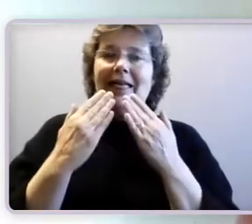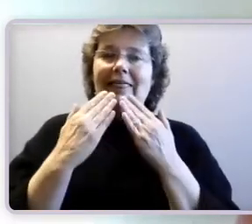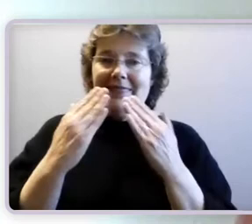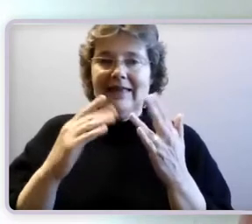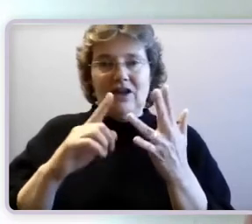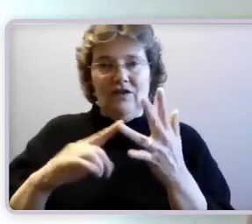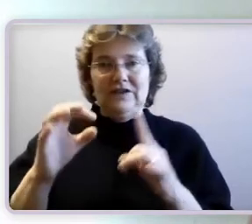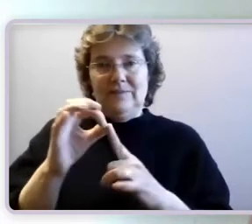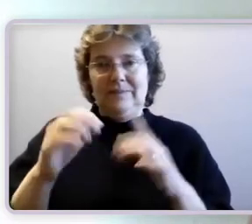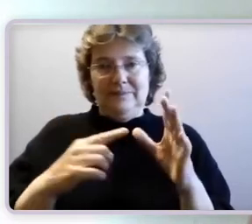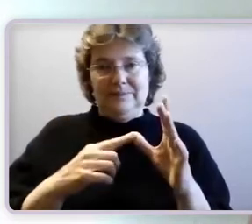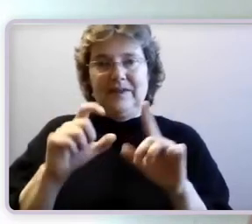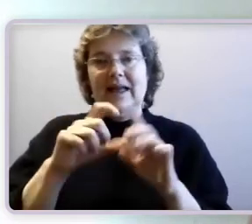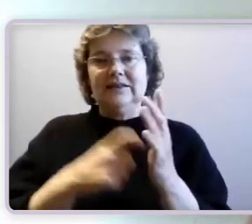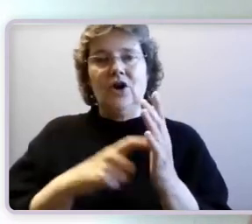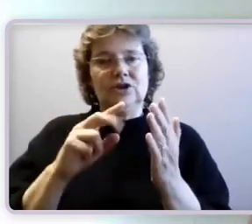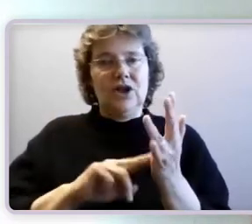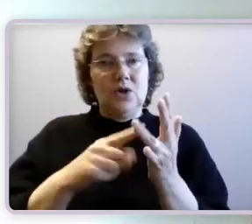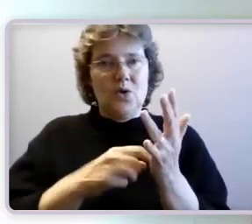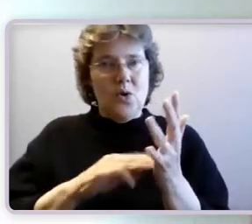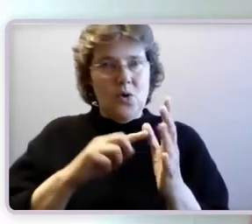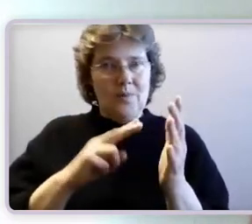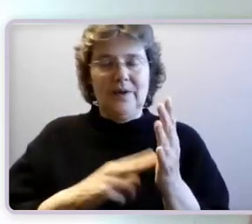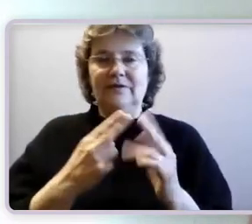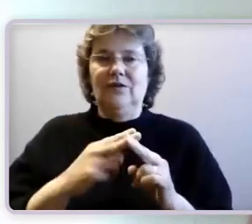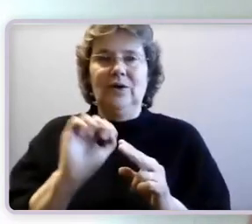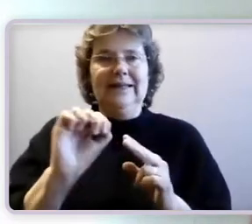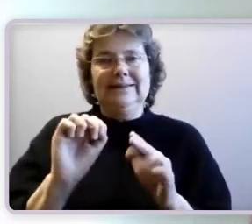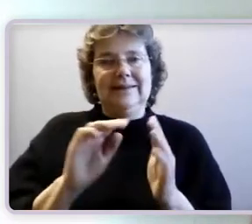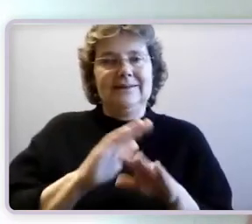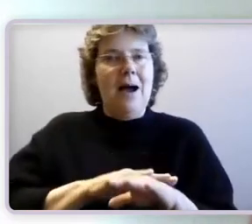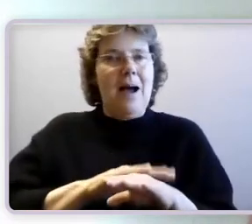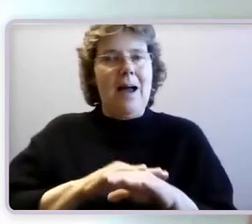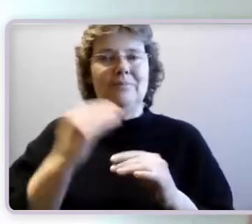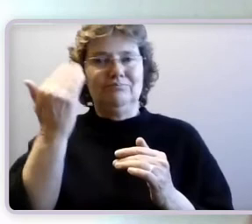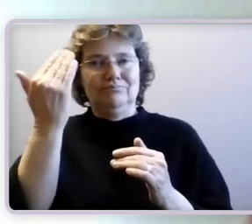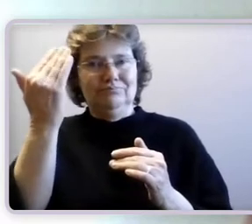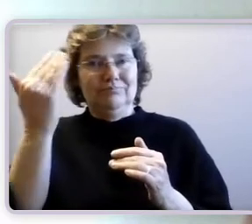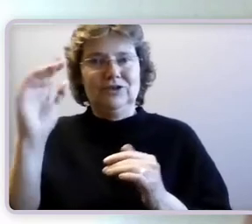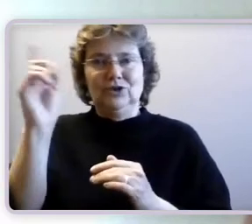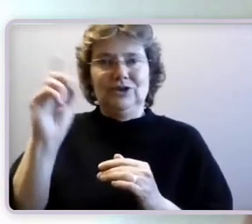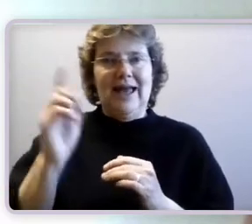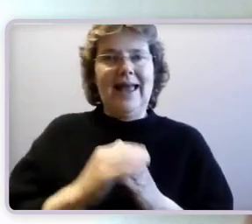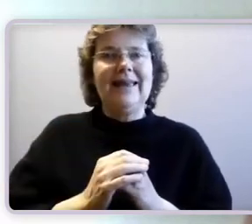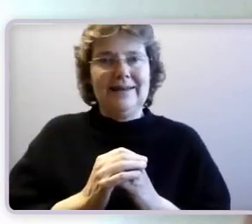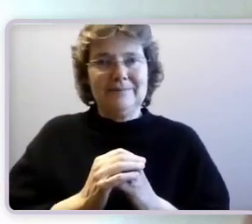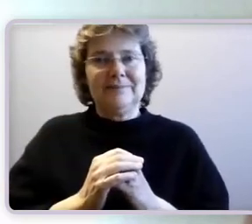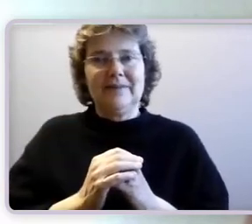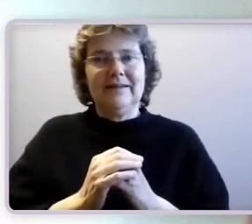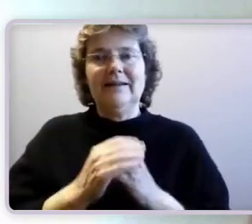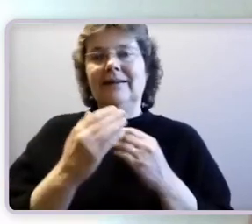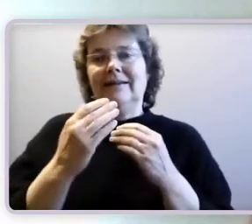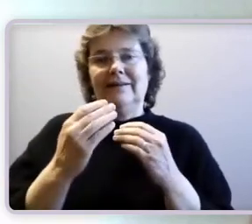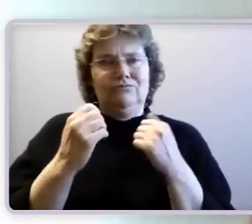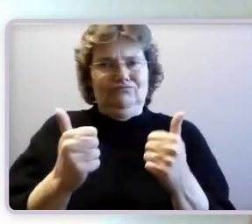and Dr. Norman Chia for his time to bring this presentation to you today and for the great work that's happening in this space. Thank you to